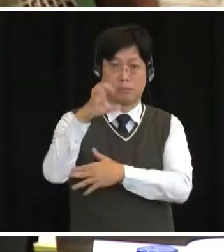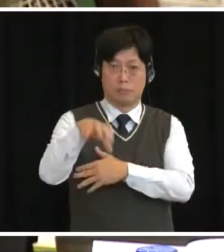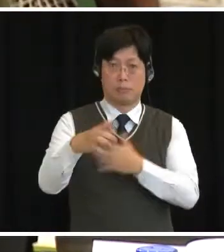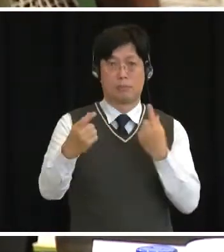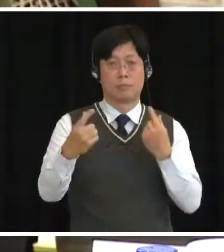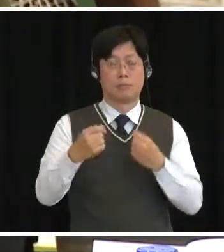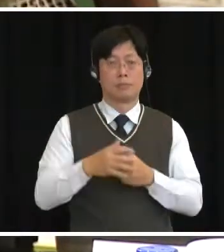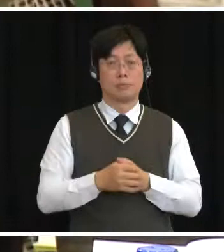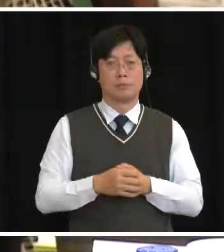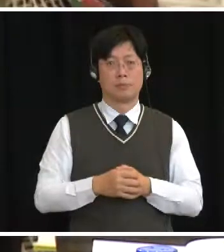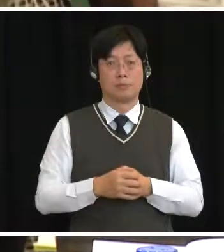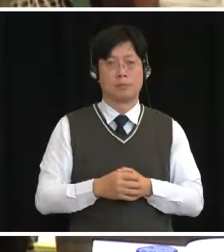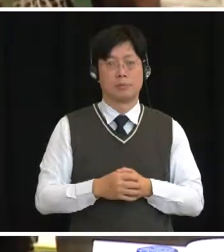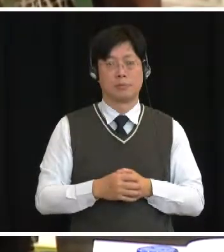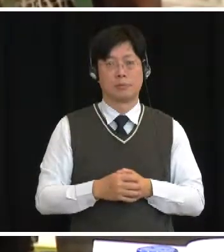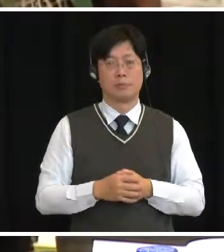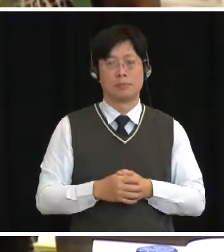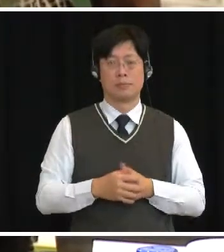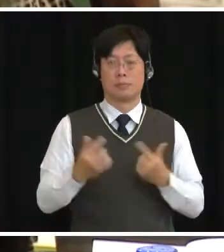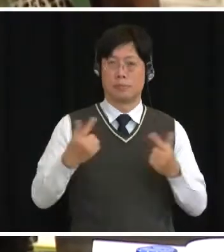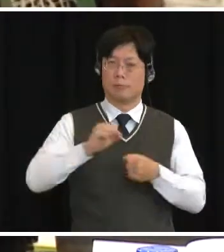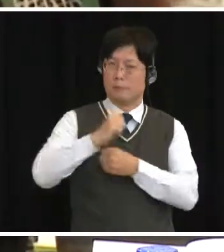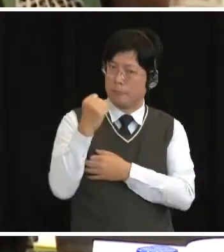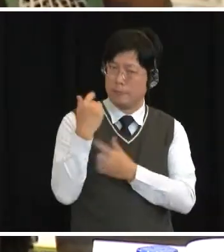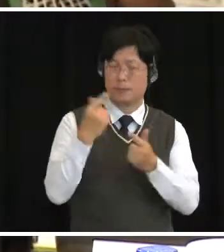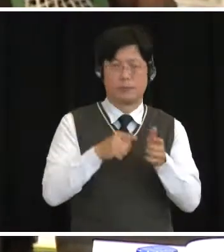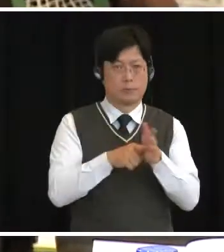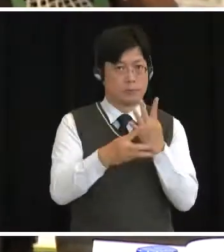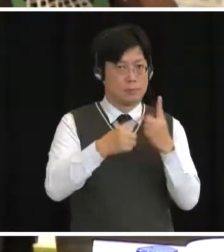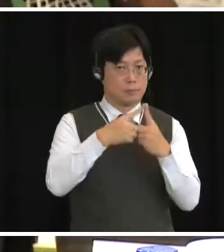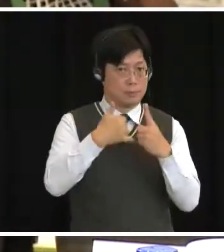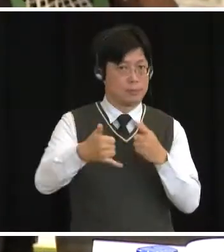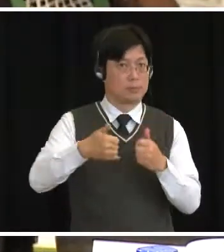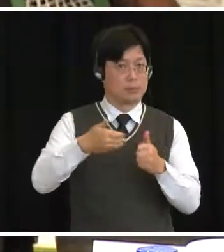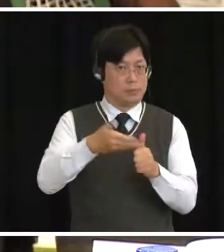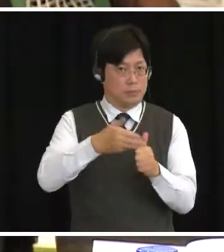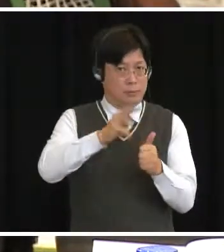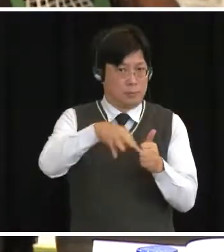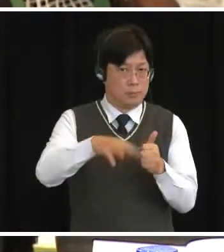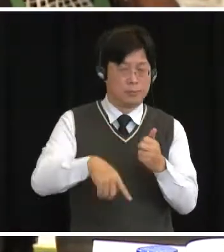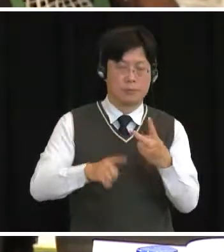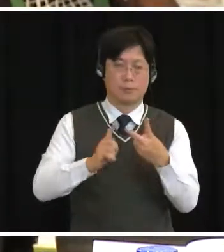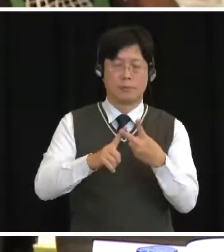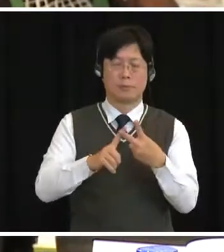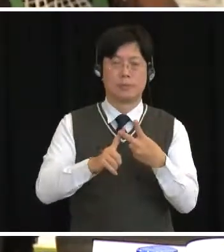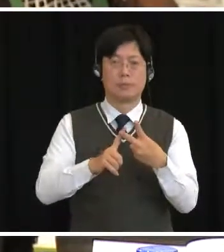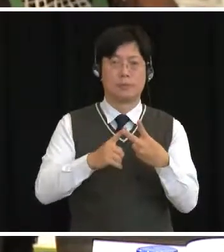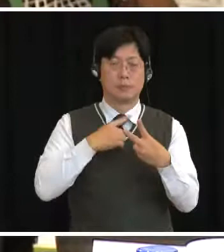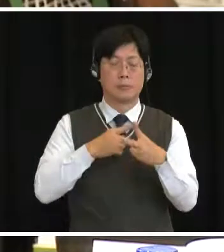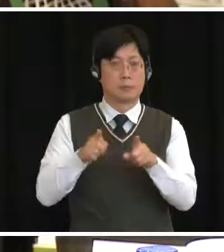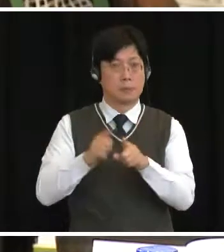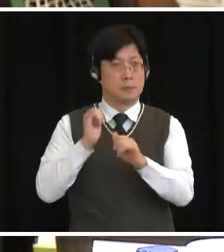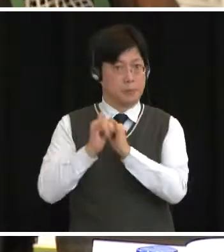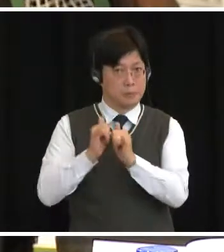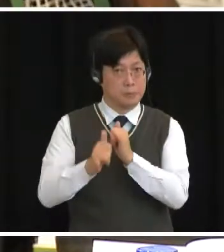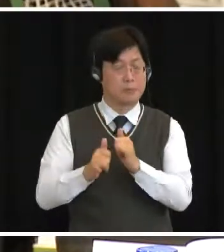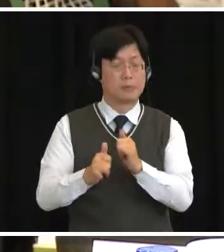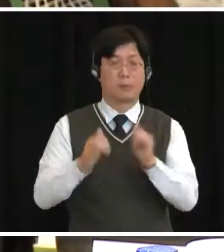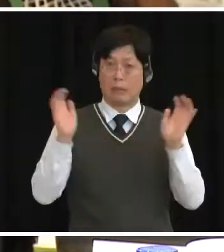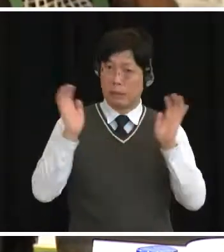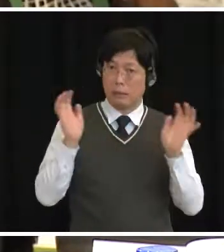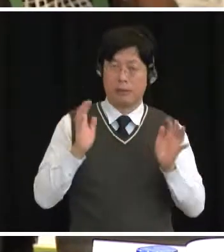MOHW, that is Ministry of Health and Welfare, and ask local government to strengthen training